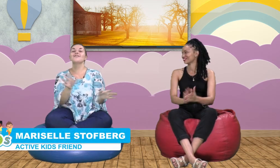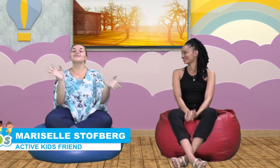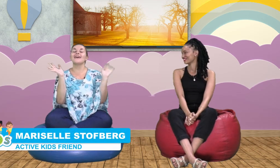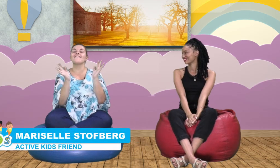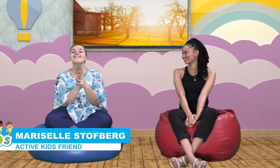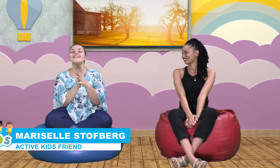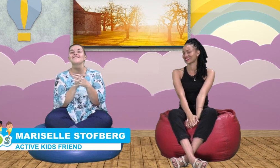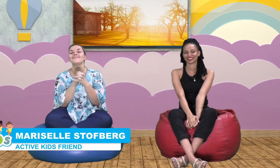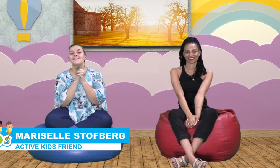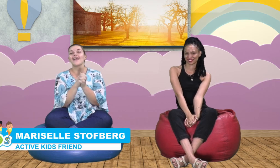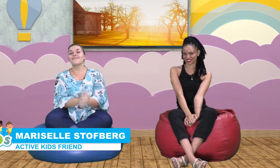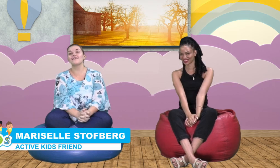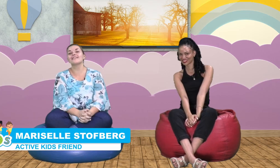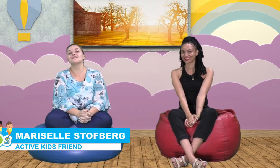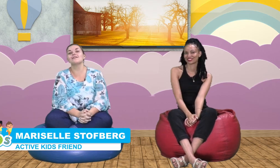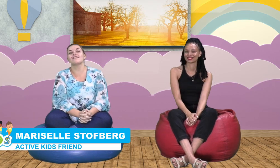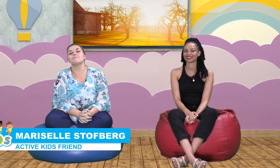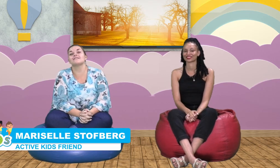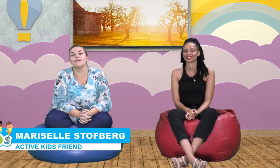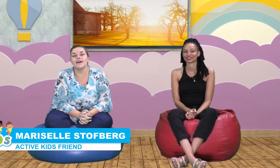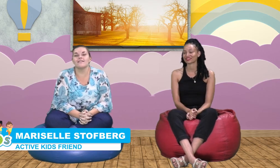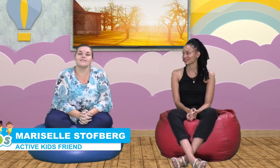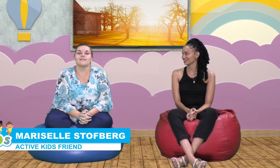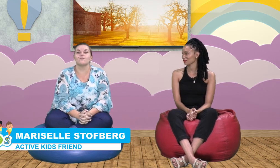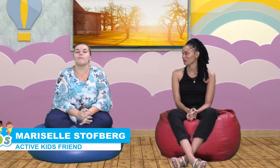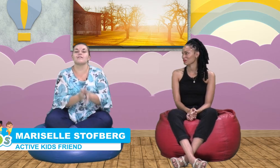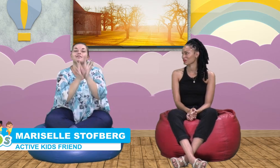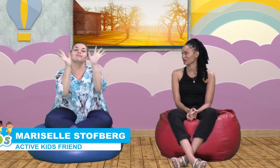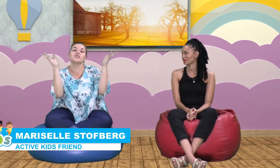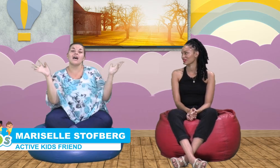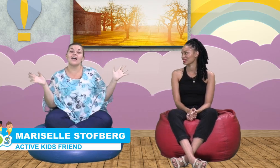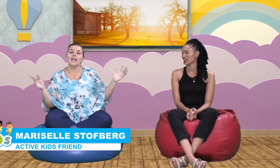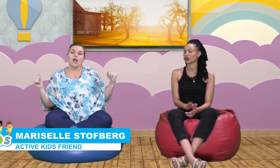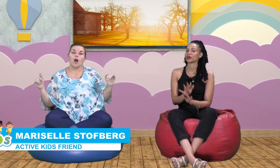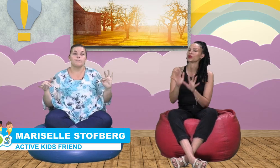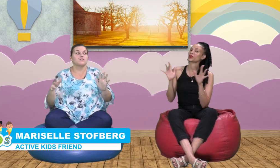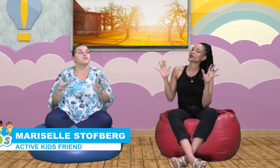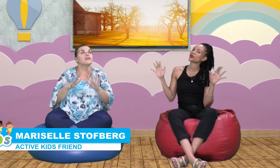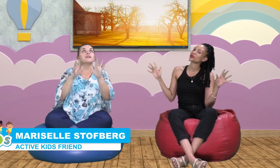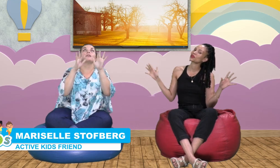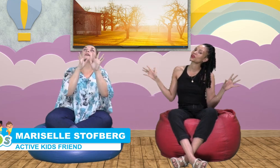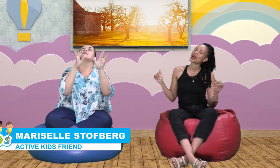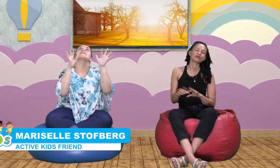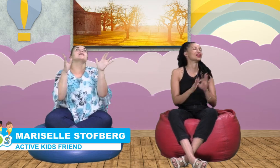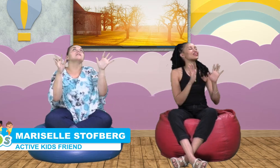But of course we have a theme every week. This week our theme is summer and today it's all about sunshine. Ooh. Mr. Sun.